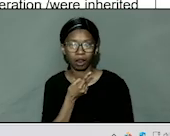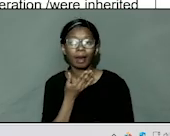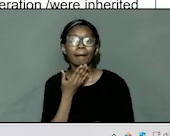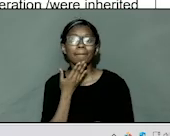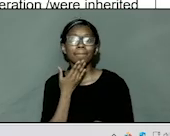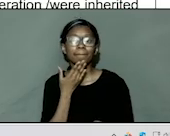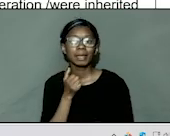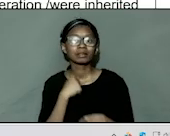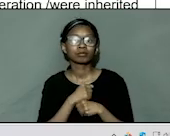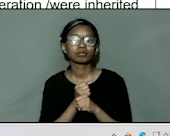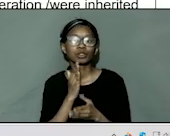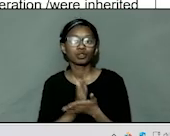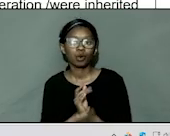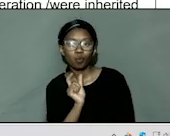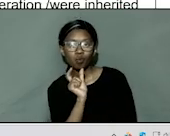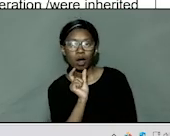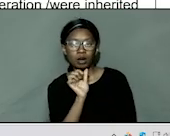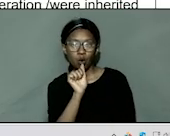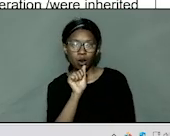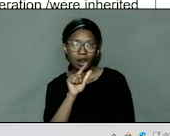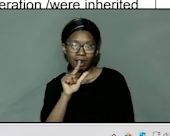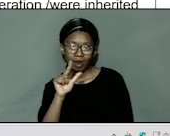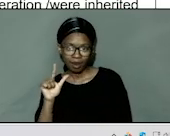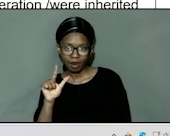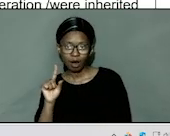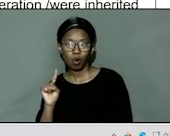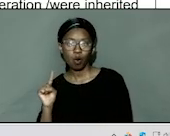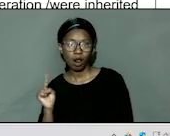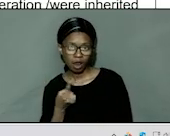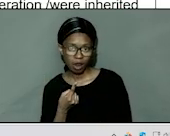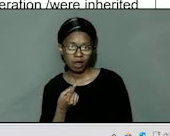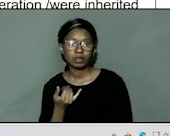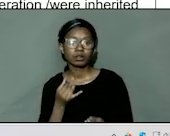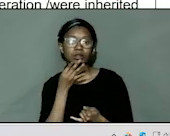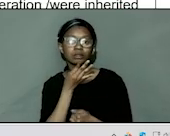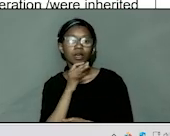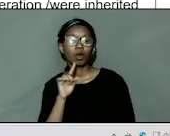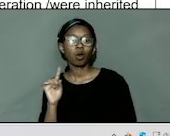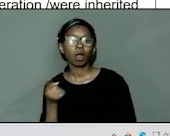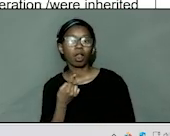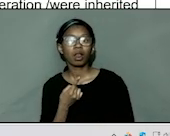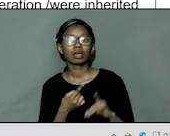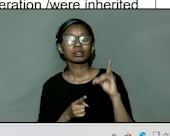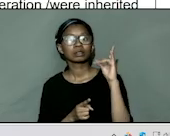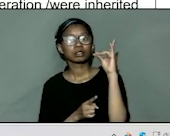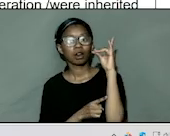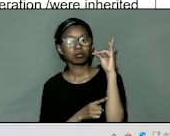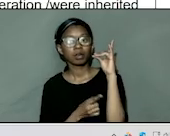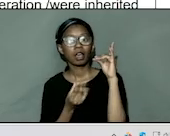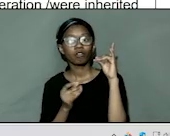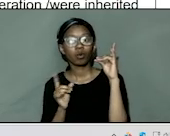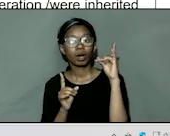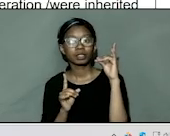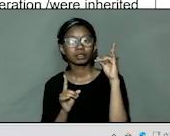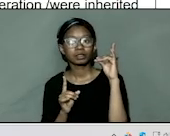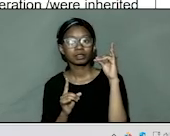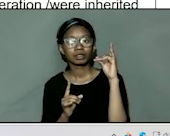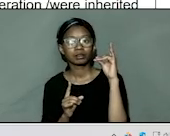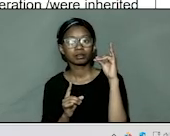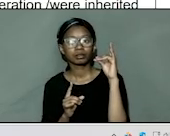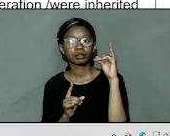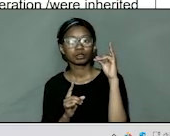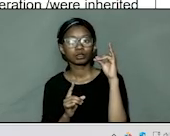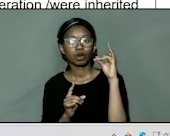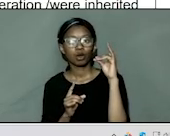you include that all. So it says all giraffes had what? Short